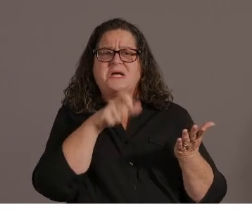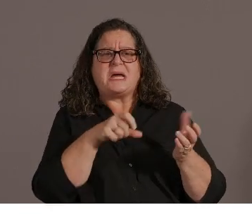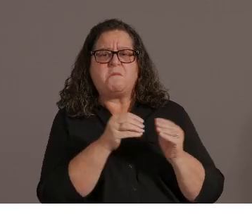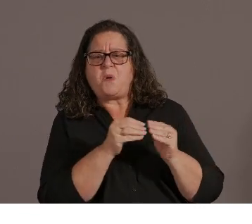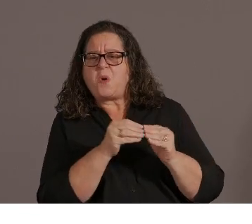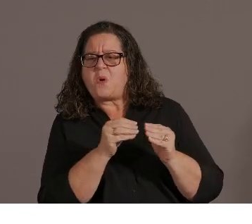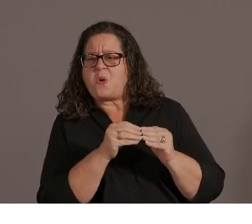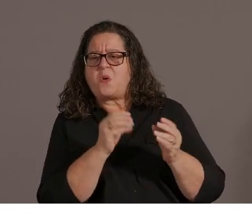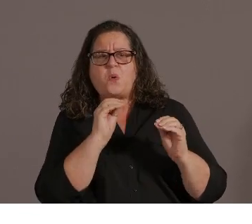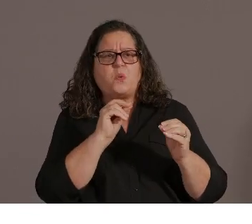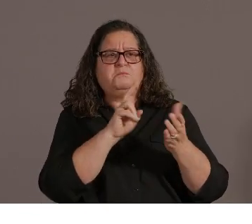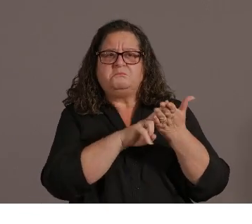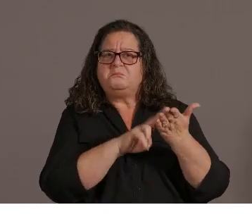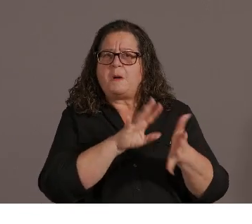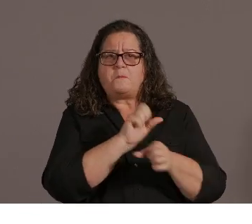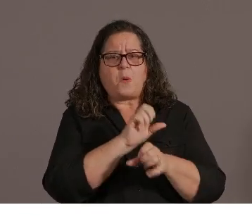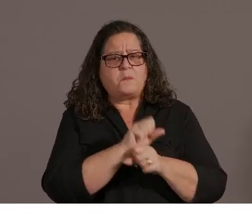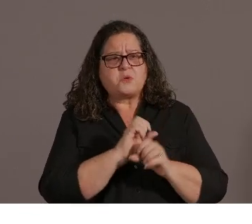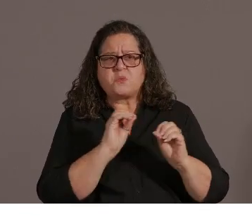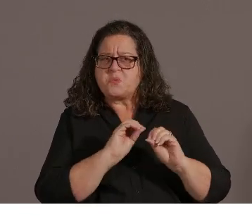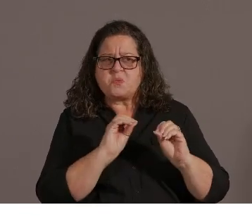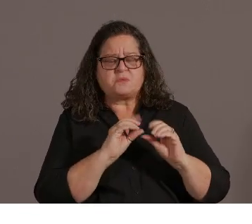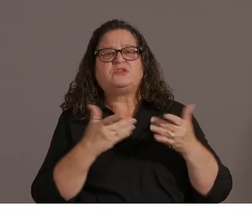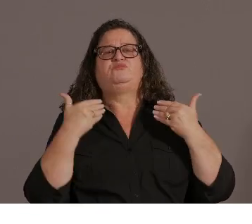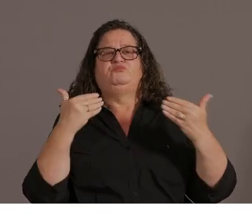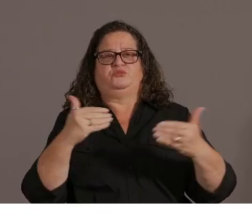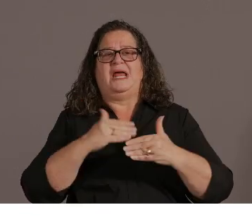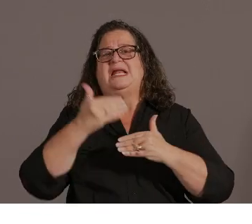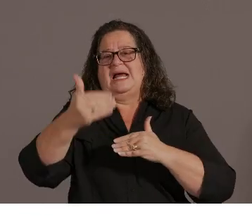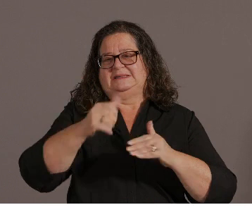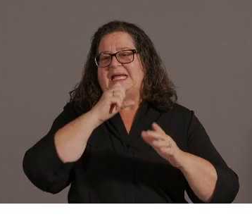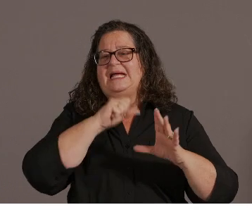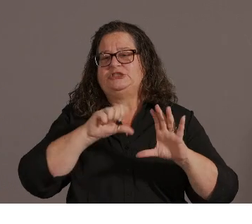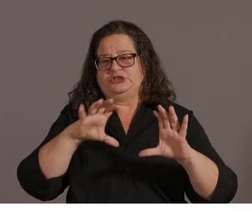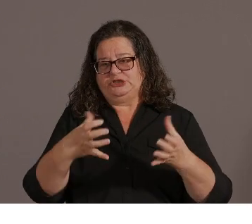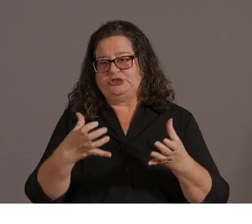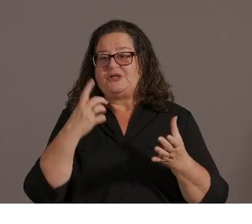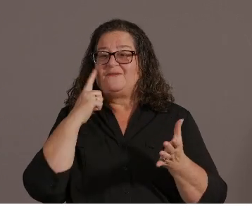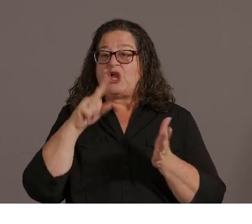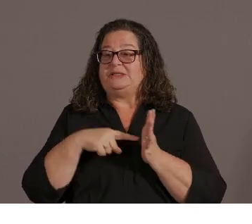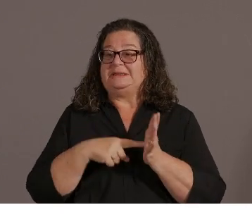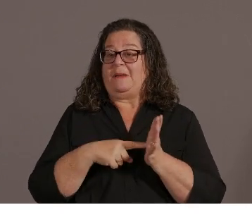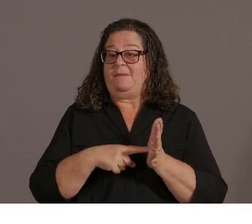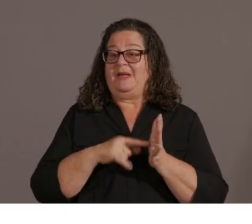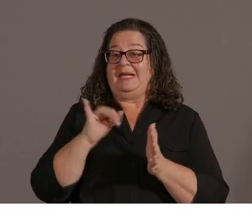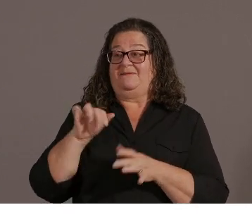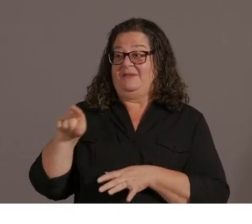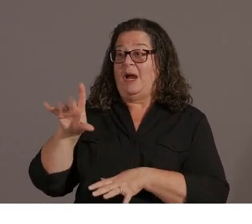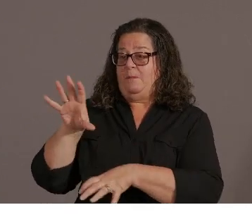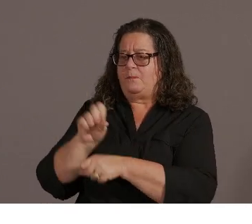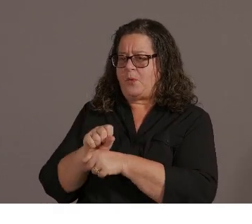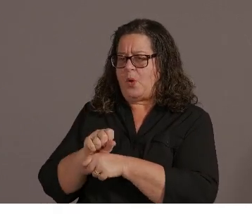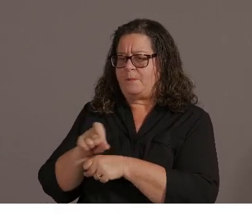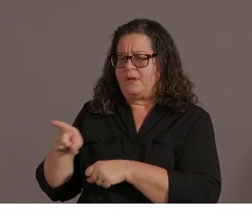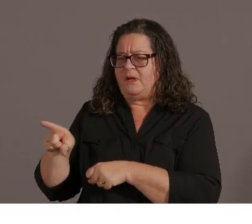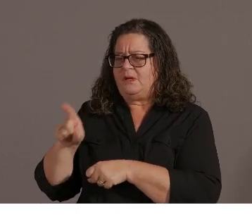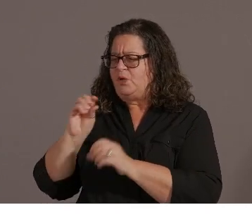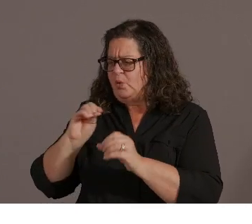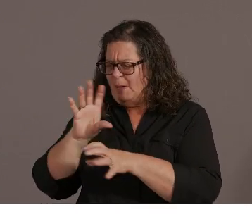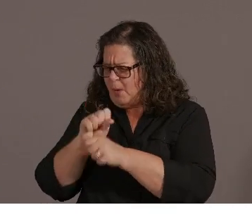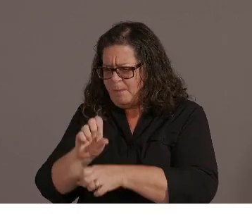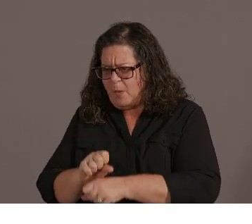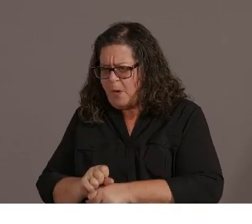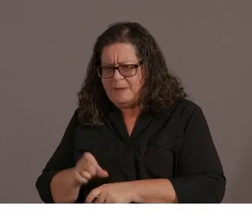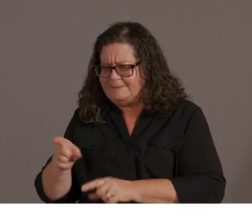have appointments that we have opened up that aren't booked, if we've got a lot of available appointments or a lot of no-shows.